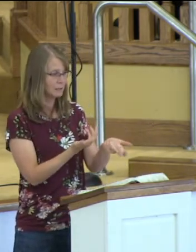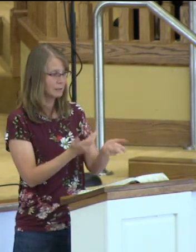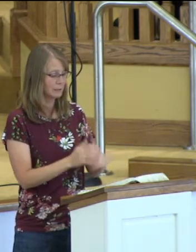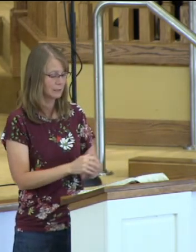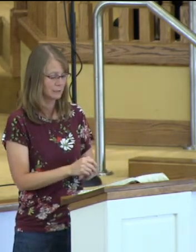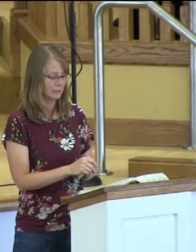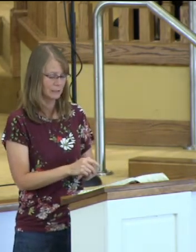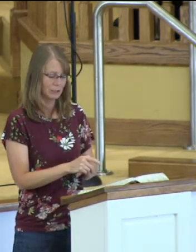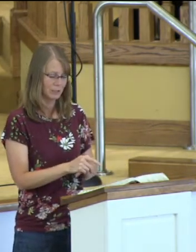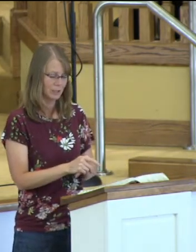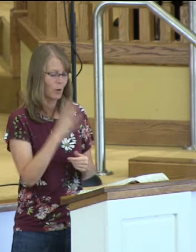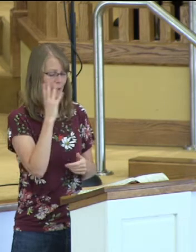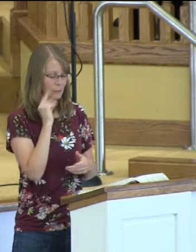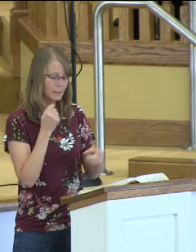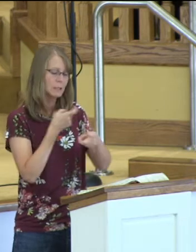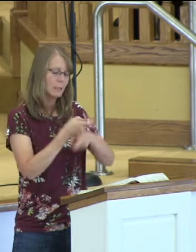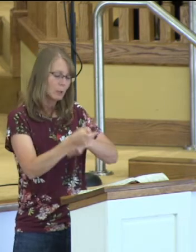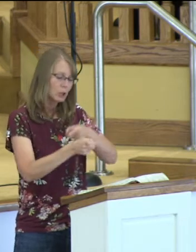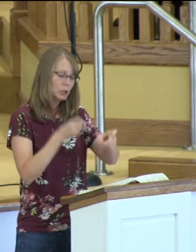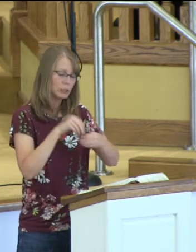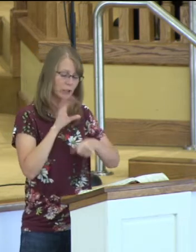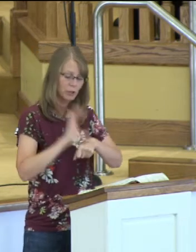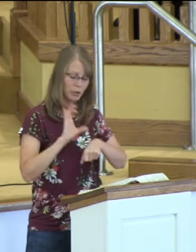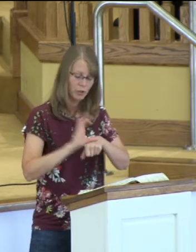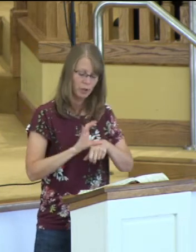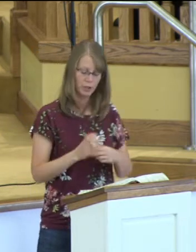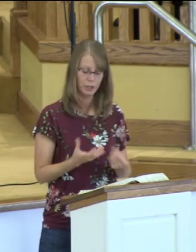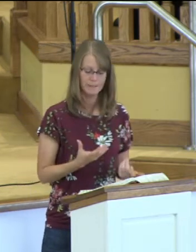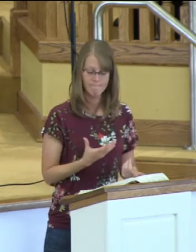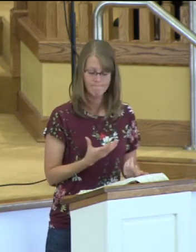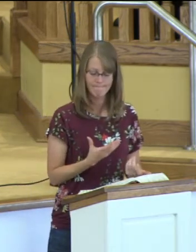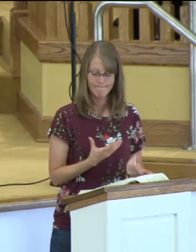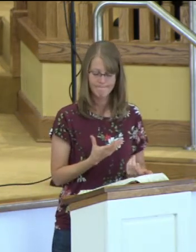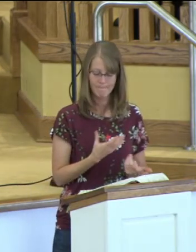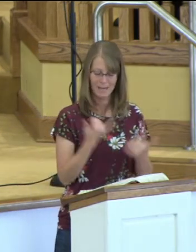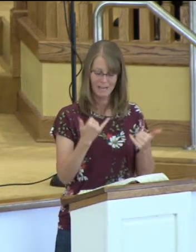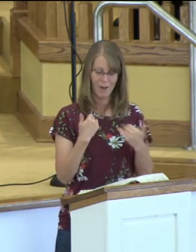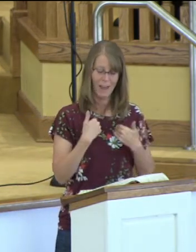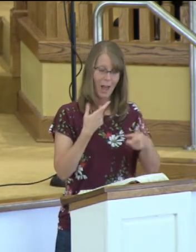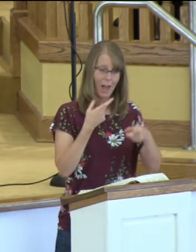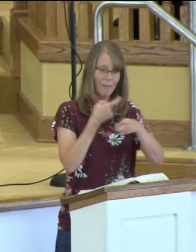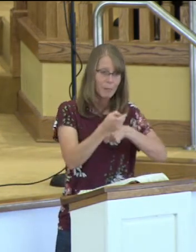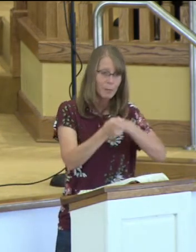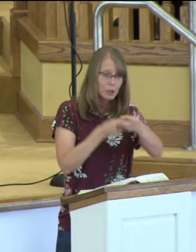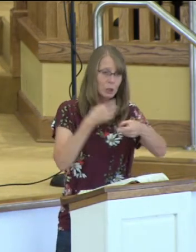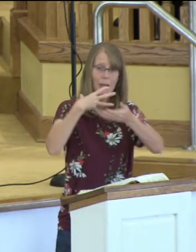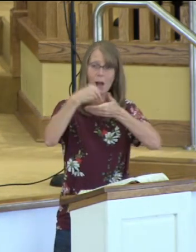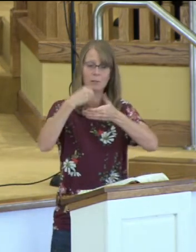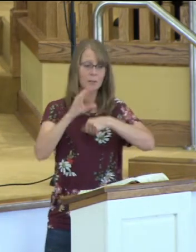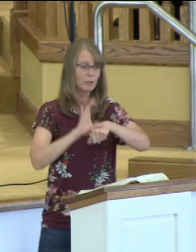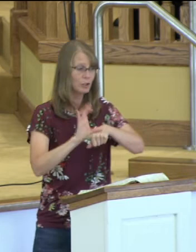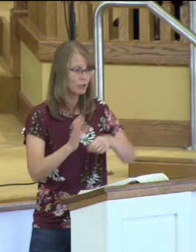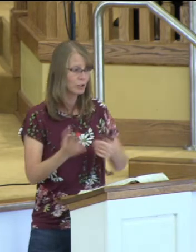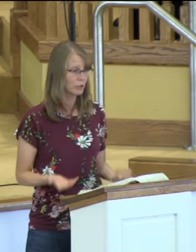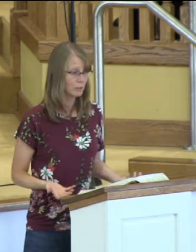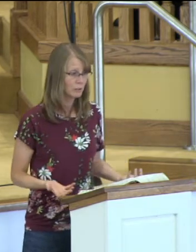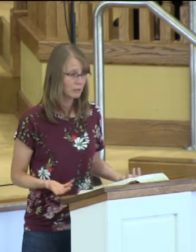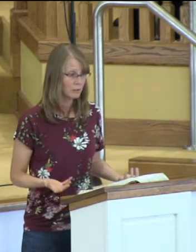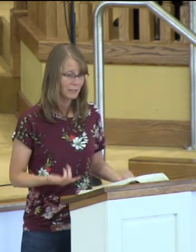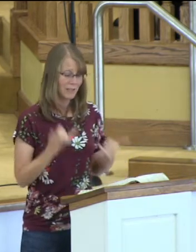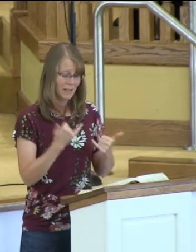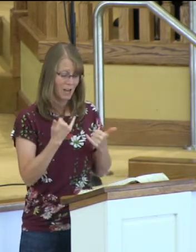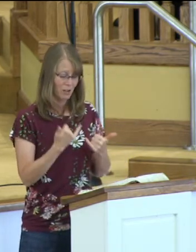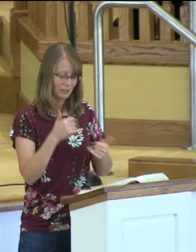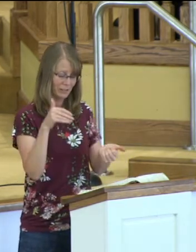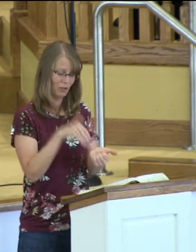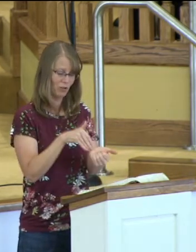has had persecution within the church, had to deal with that issue. Now they're having persecution without the church. And this doctor of